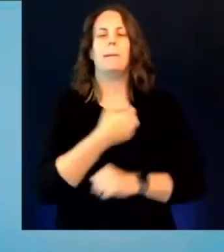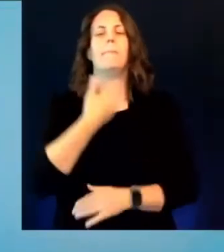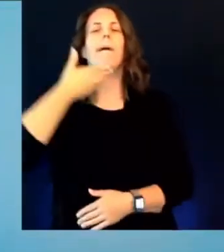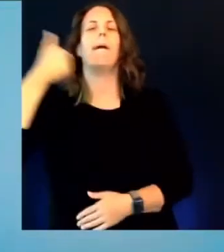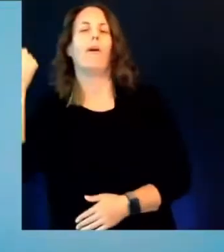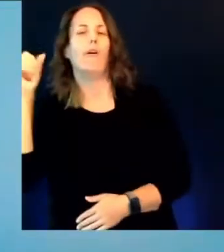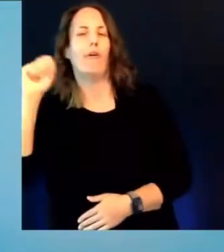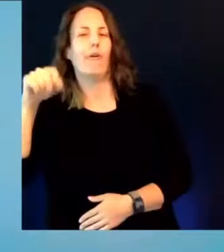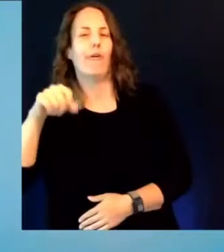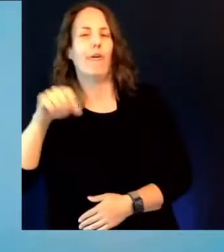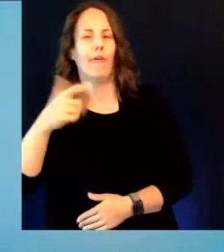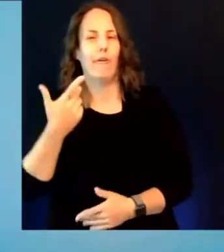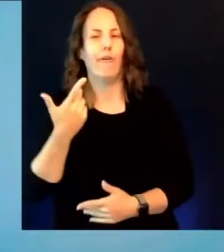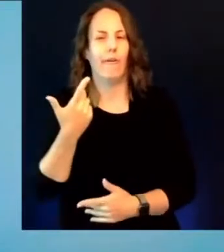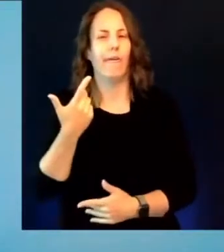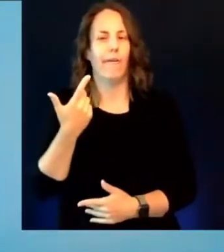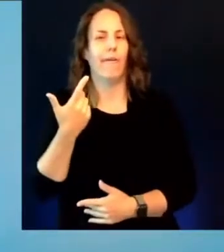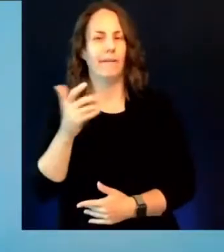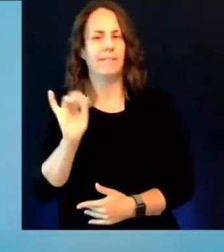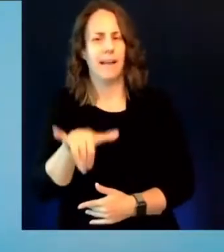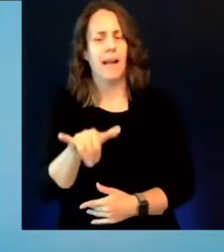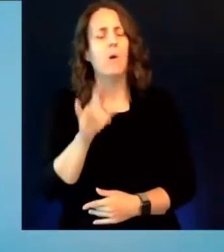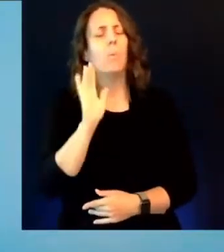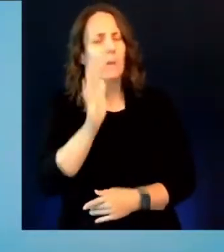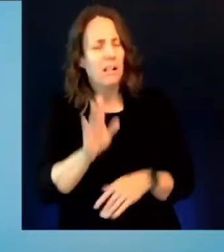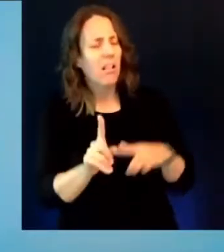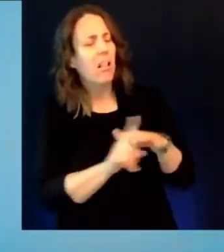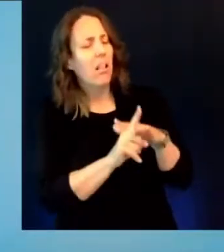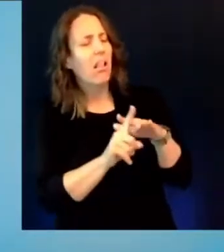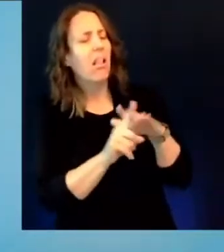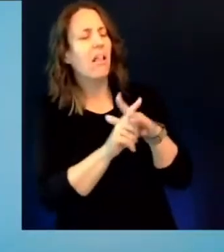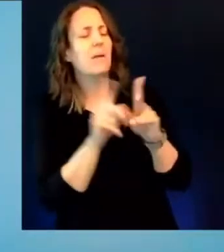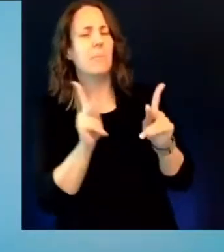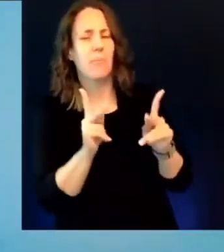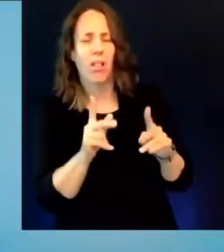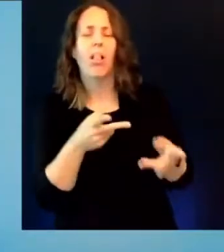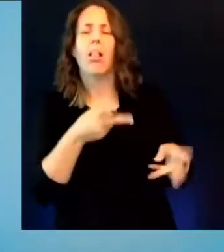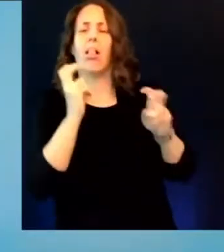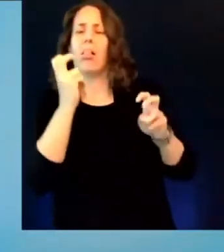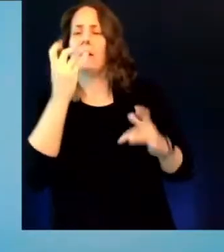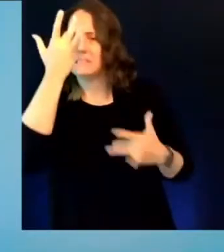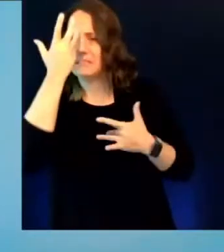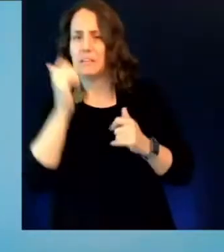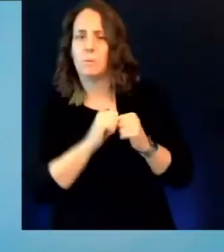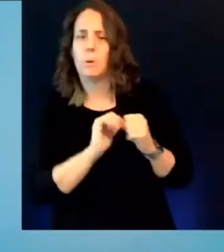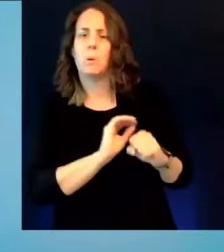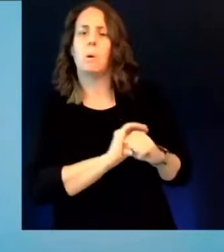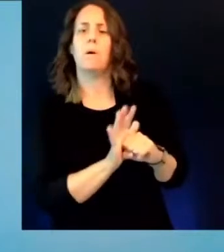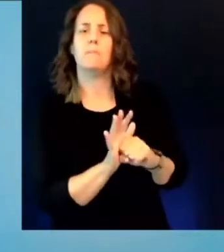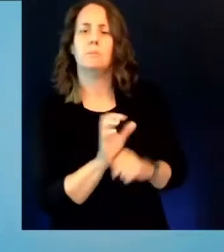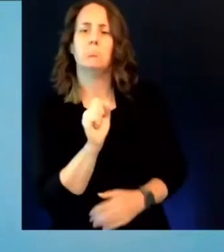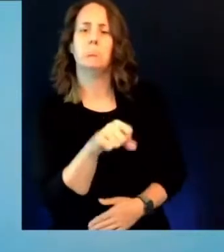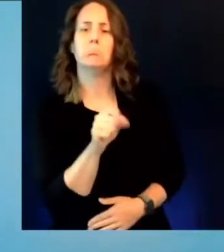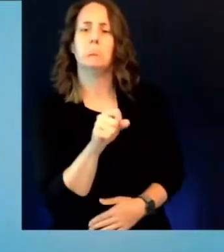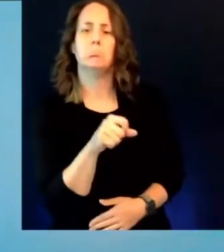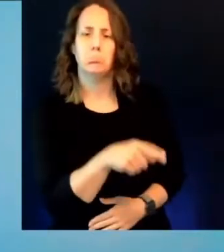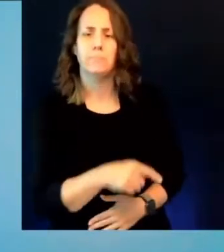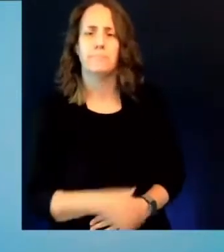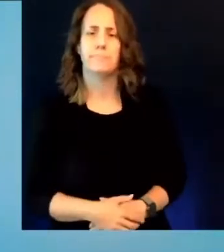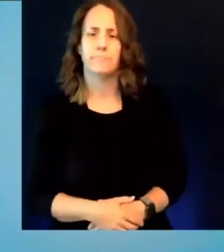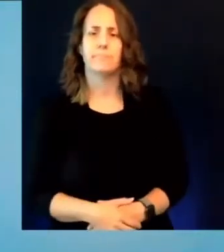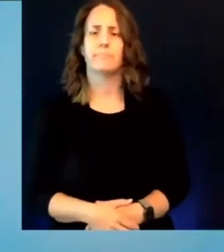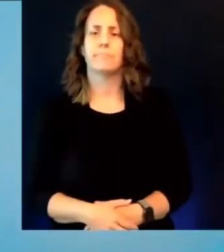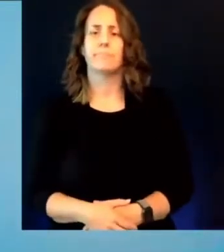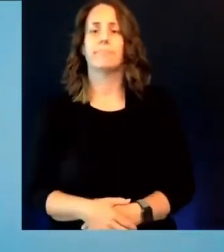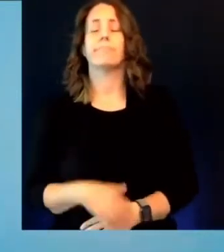And DHS has made several improvements to its COVID-19 data this week, including the launch of a new data page